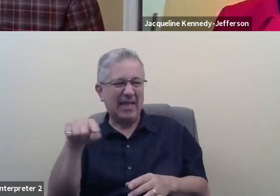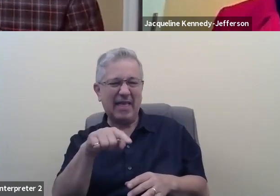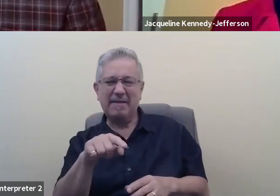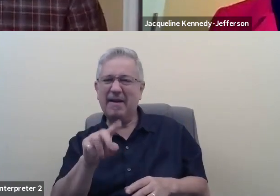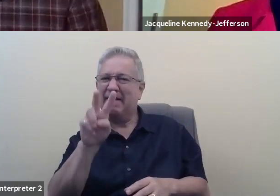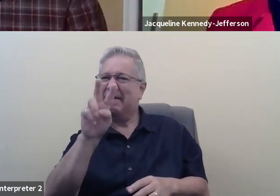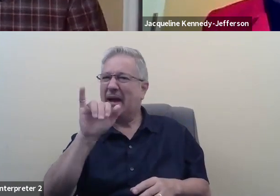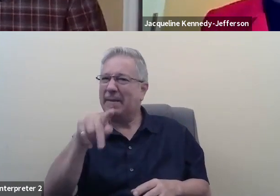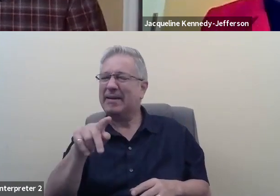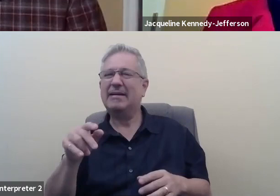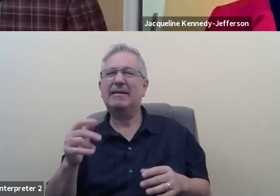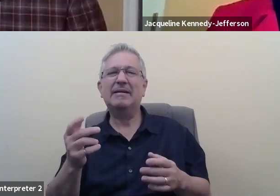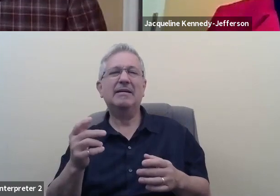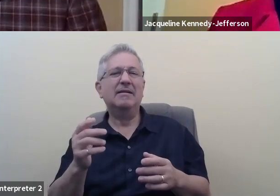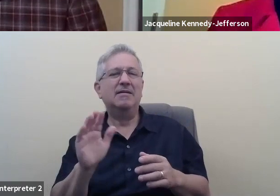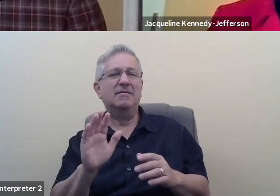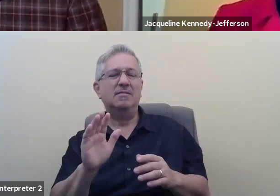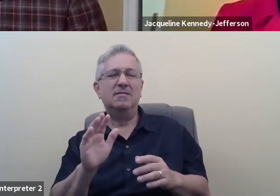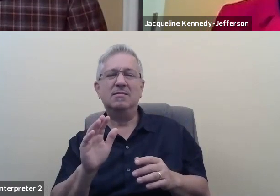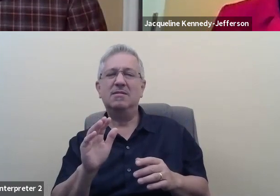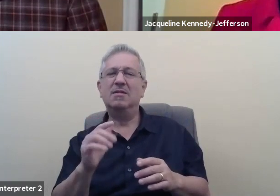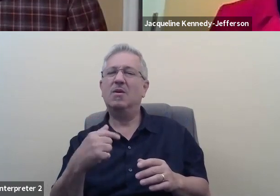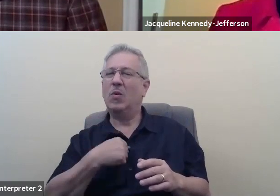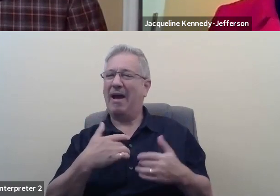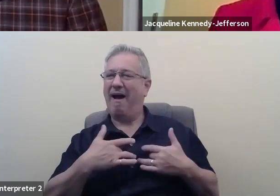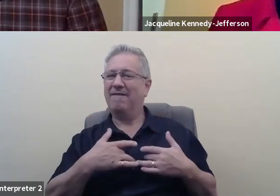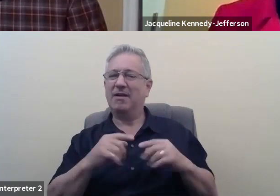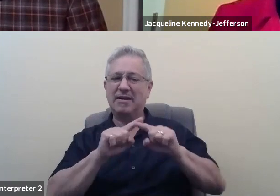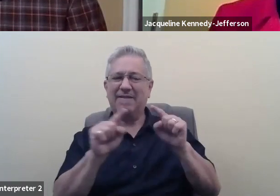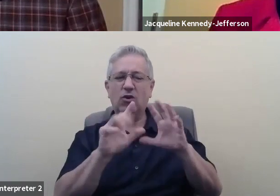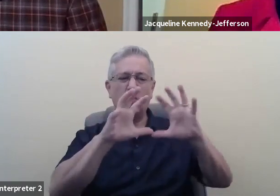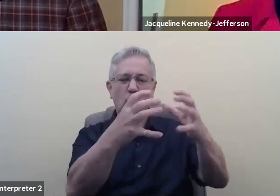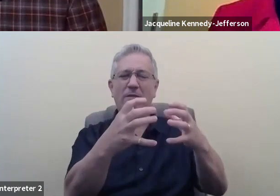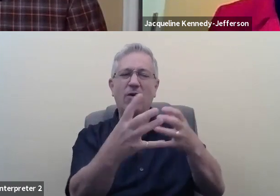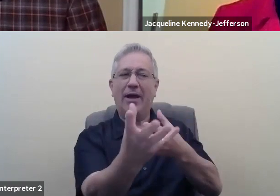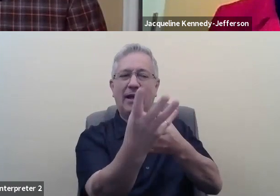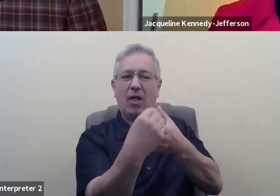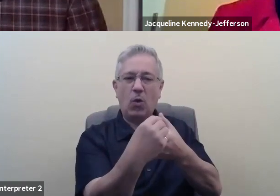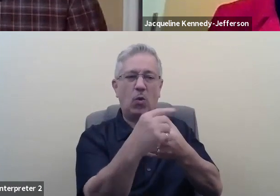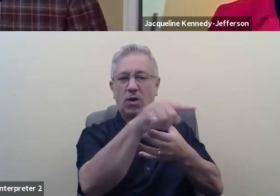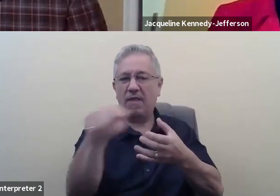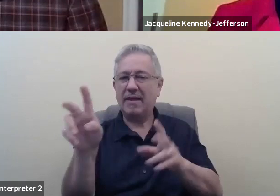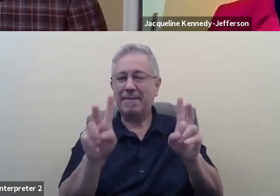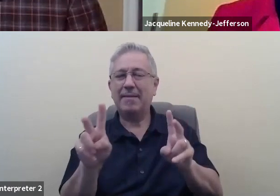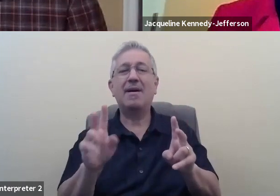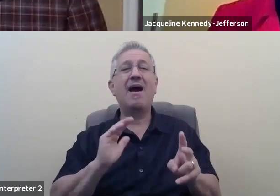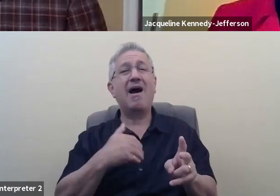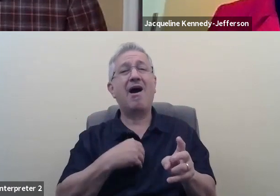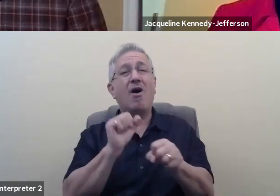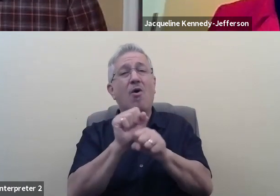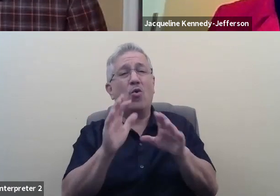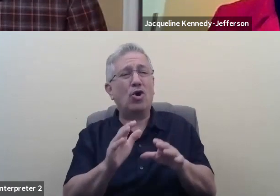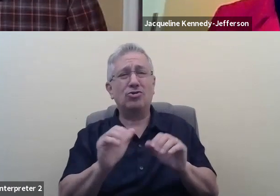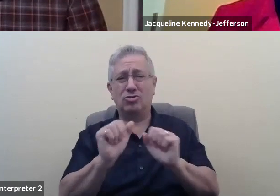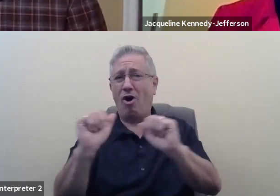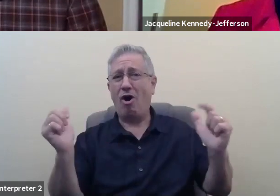but so we look to work with our employee inclusion groups. And so really looking at, you know, how our employee population is affected,